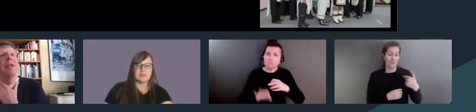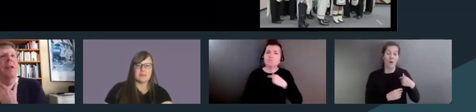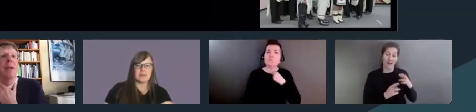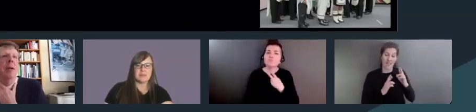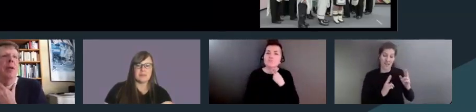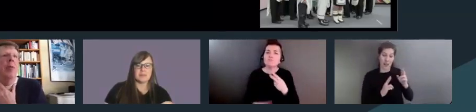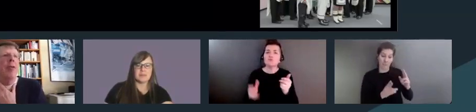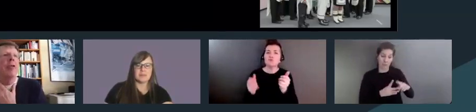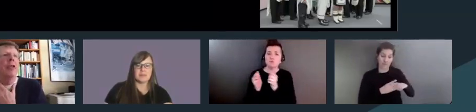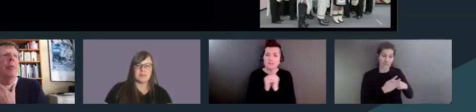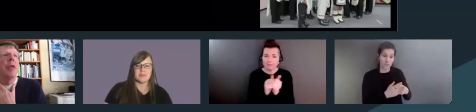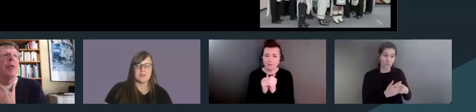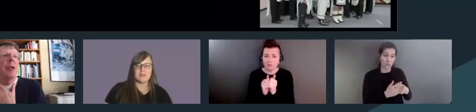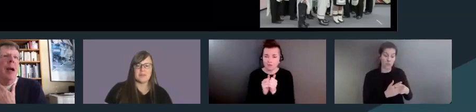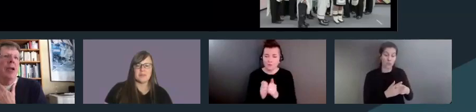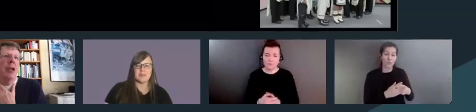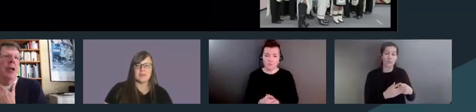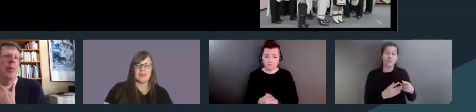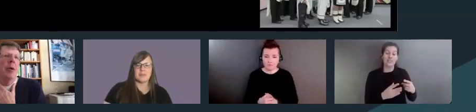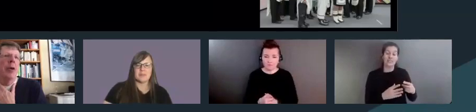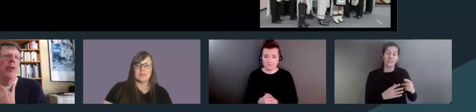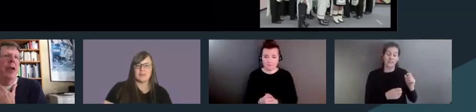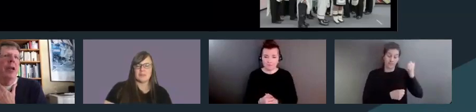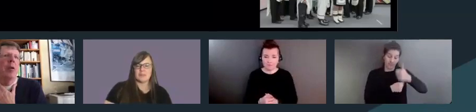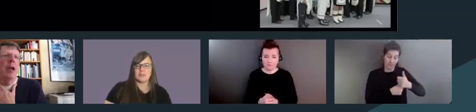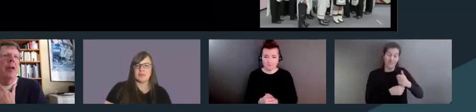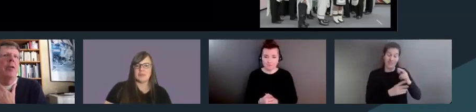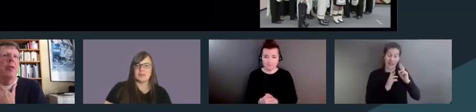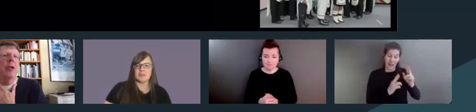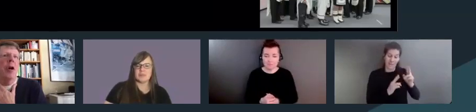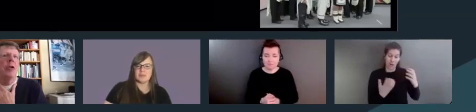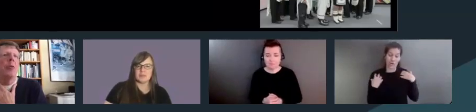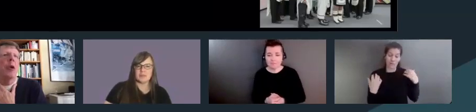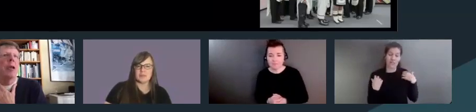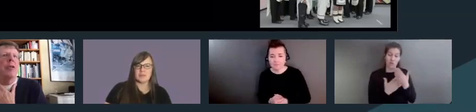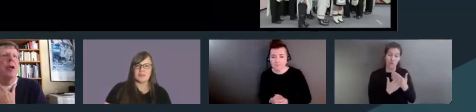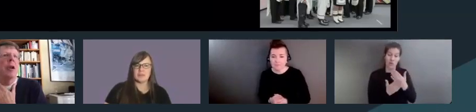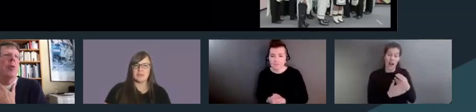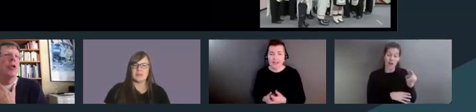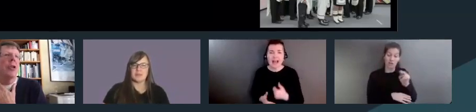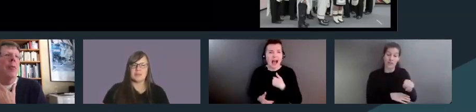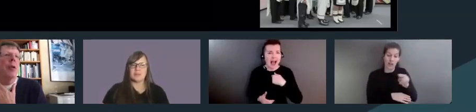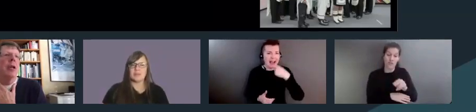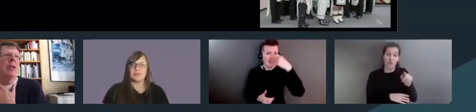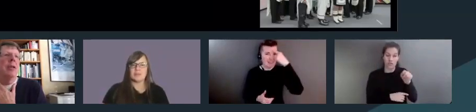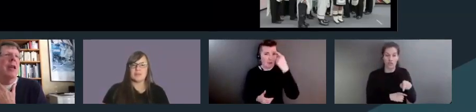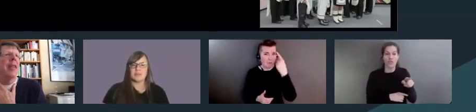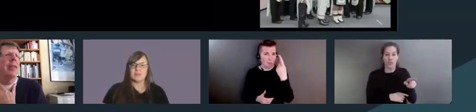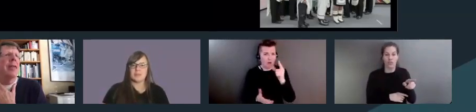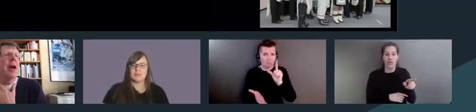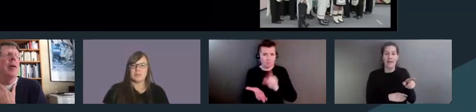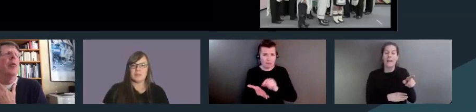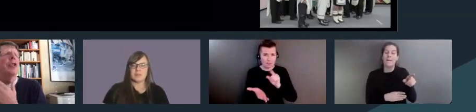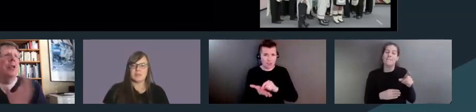I haven't listed it in the references, but there was actually a book available, I think, through Scholars Press, which summarizes, which it